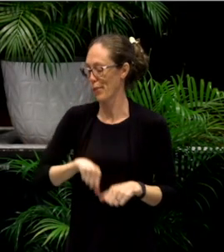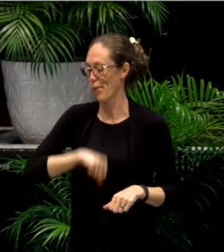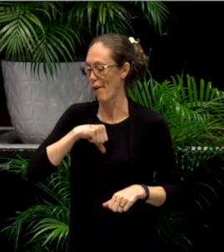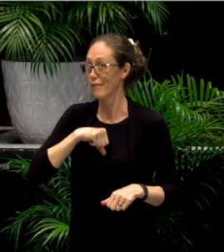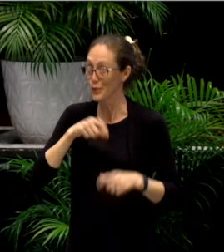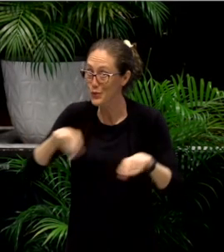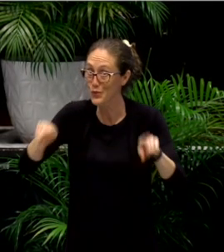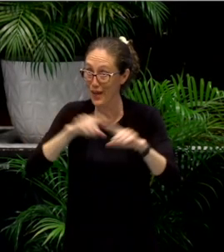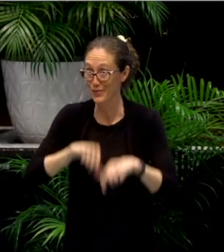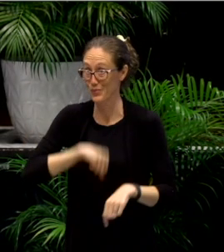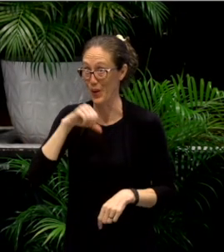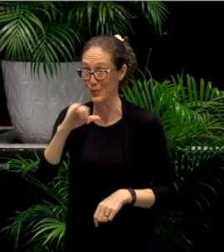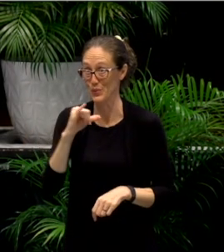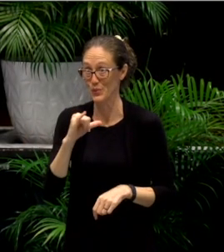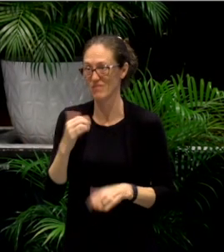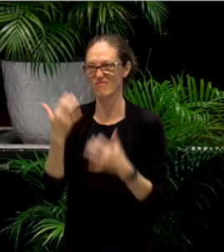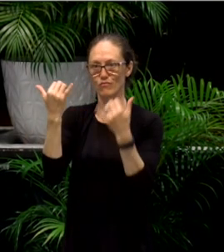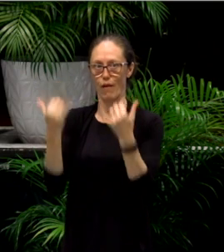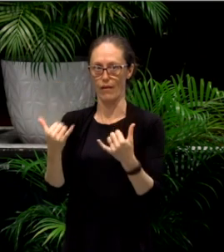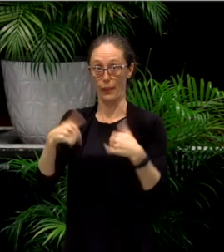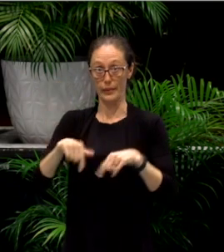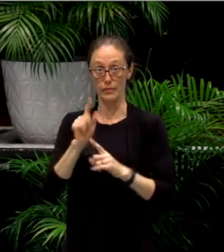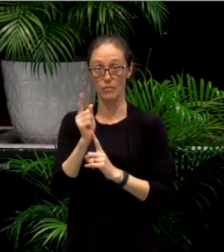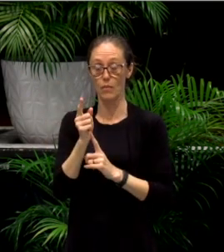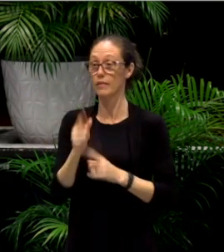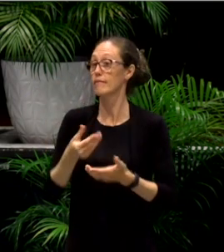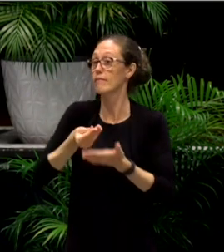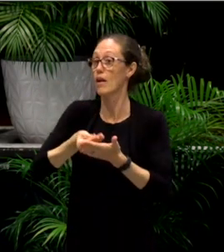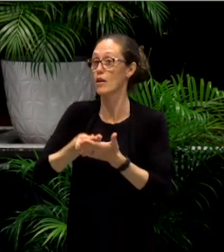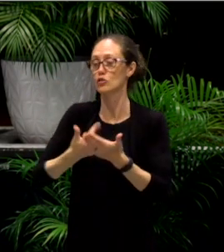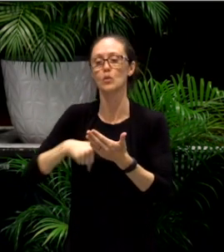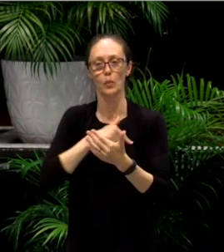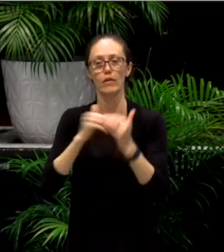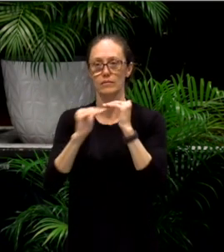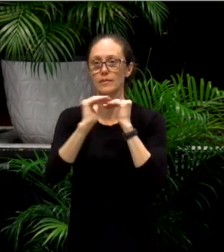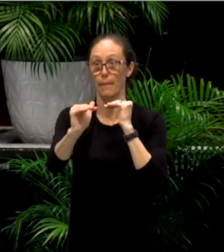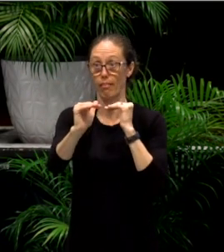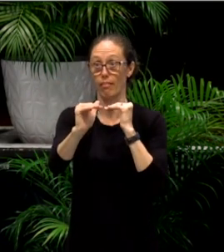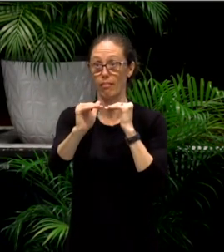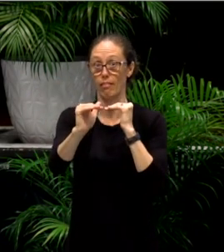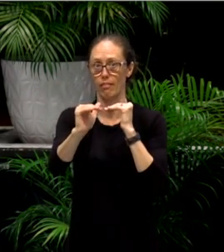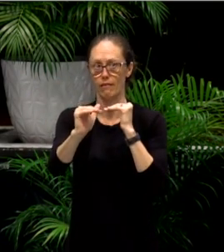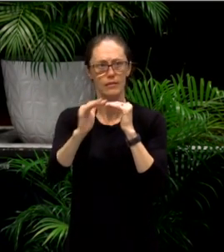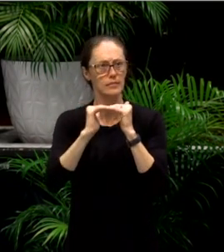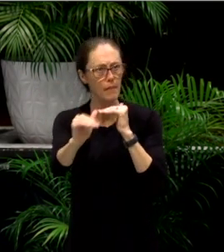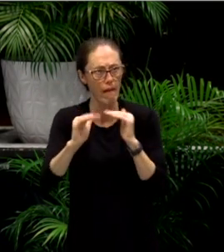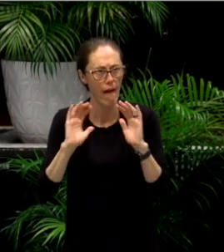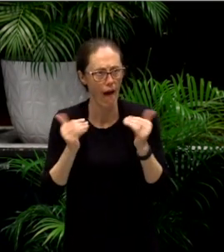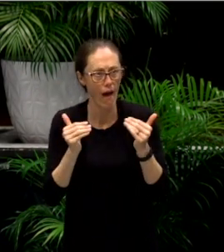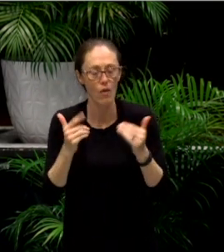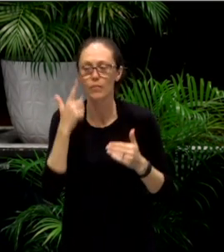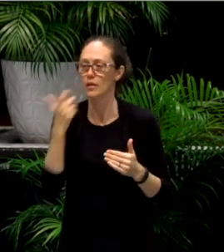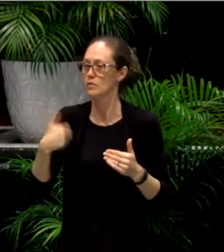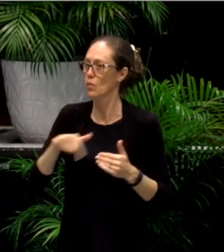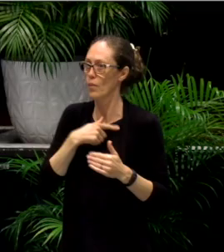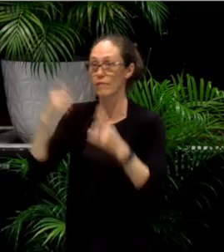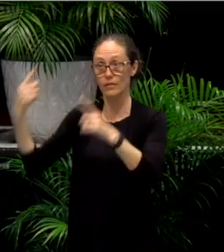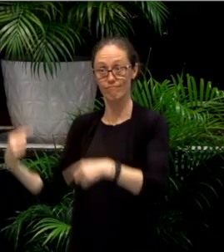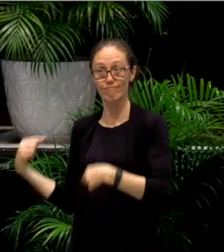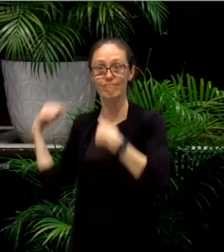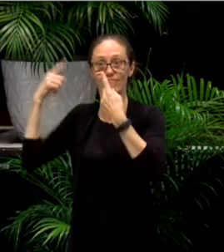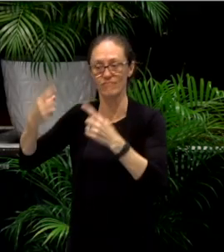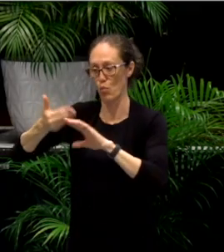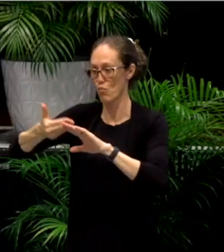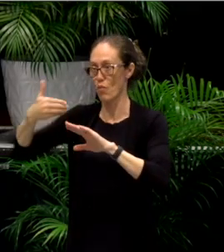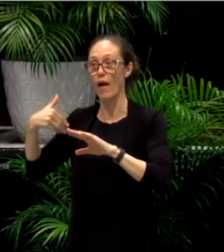of too. At this moment, we are very much financially stable, and that's due to the excellent stewardship of the